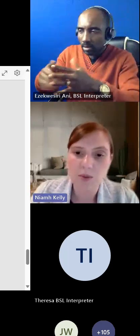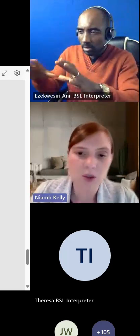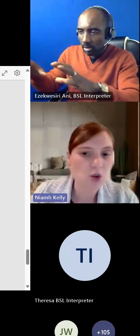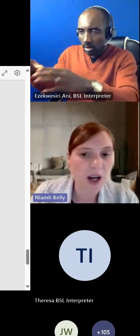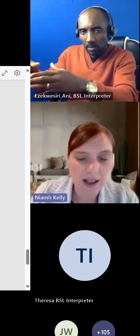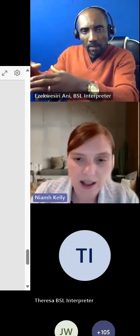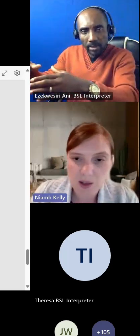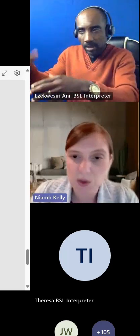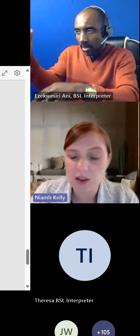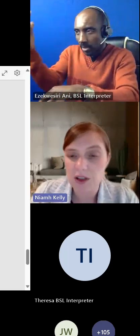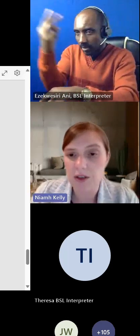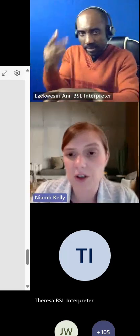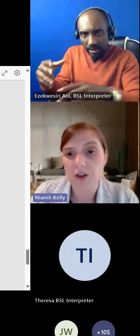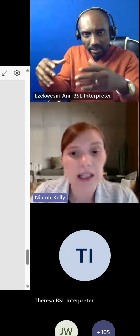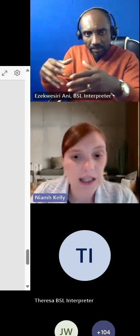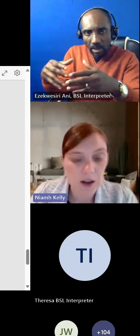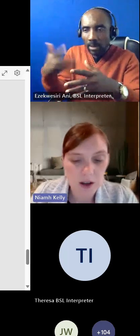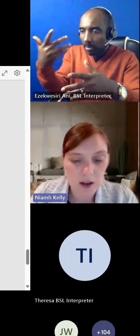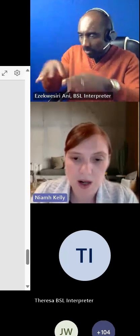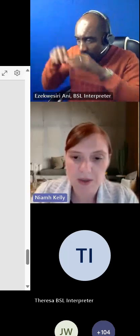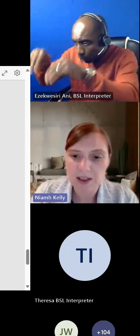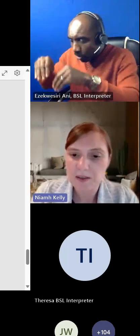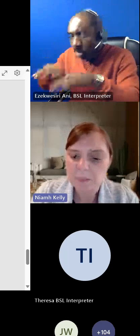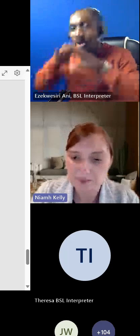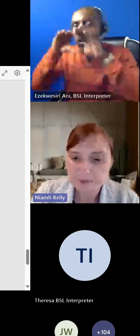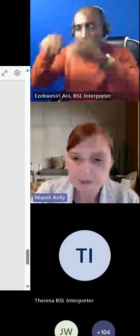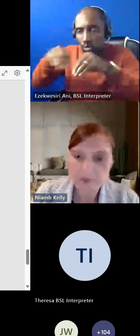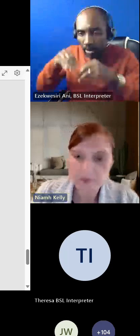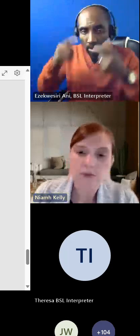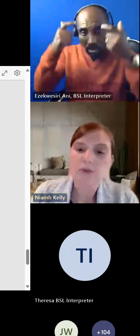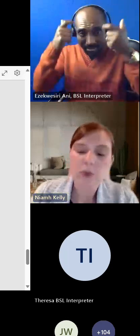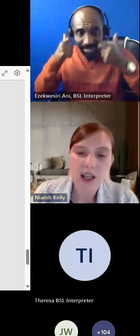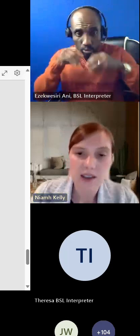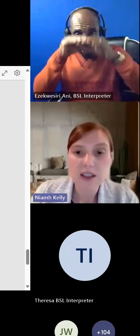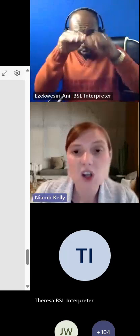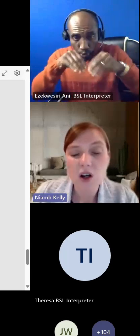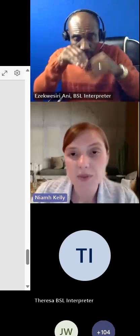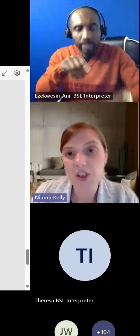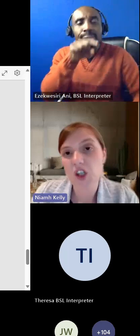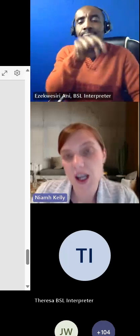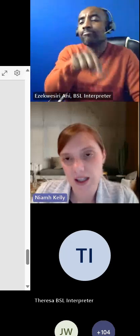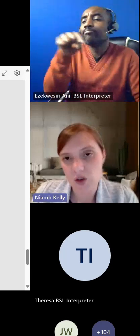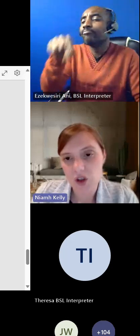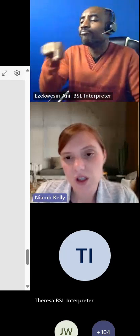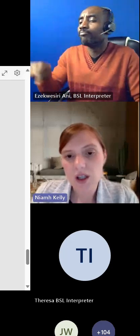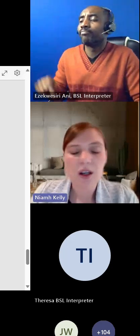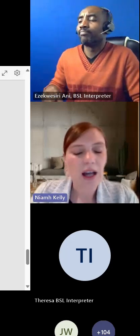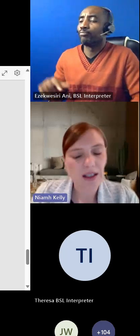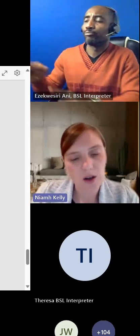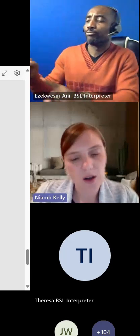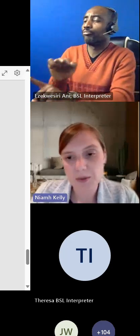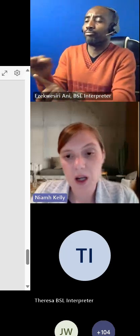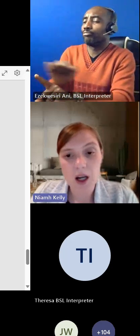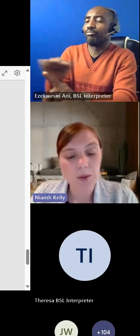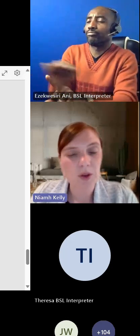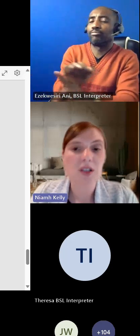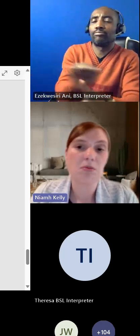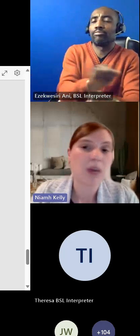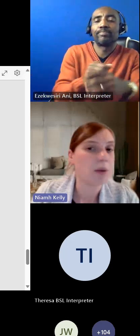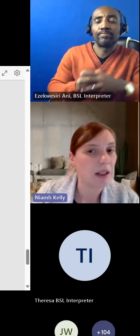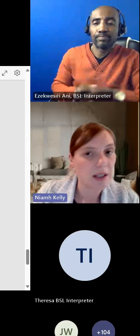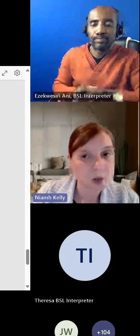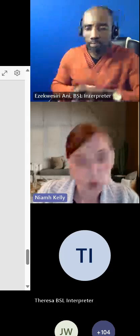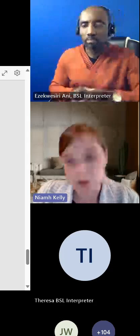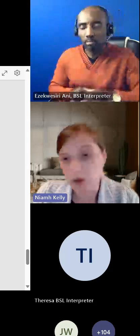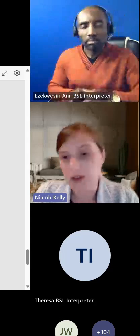design department. Training has been delivered for the legal department. And the time to change has gone from